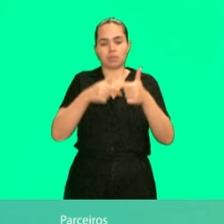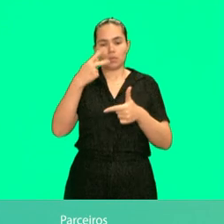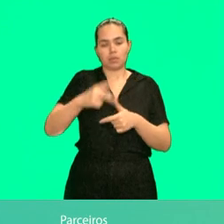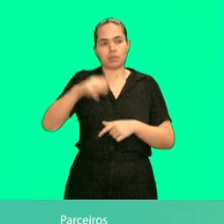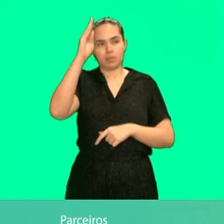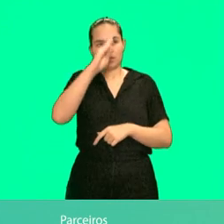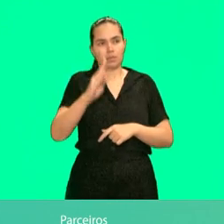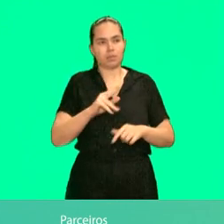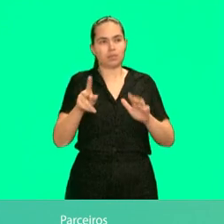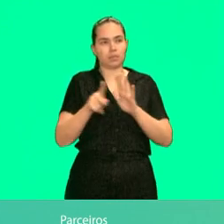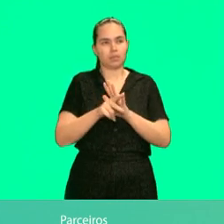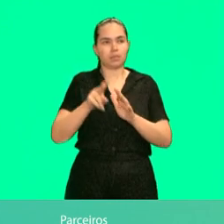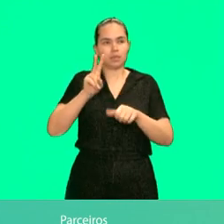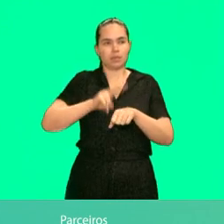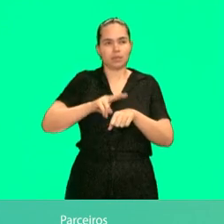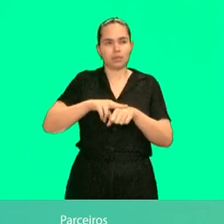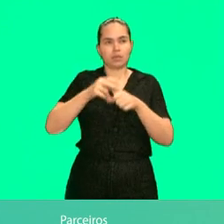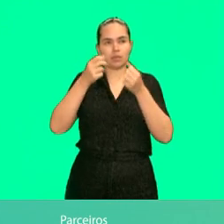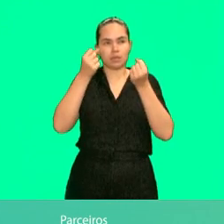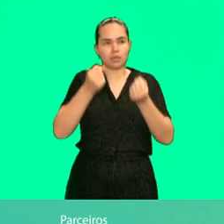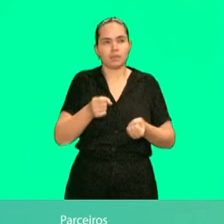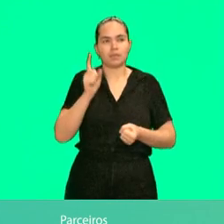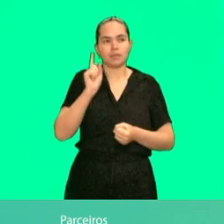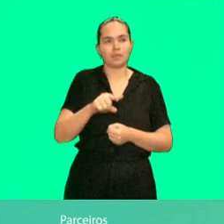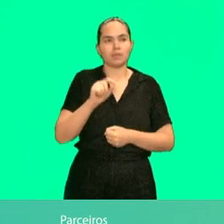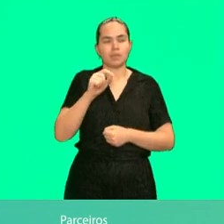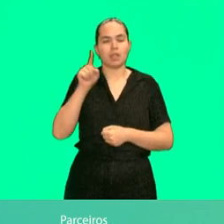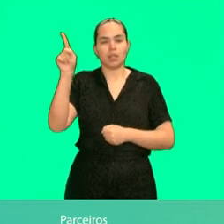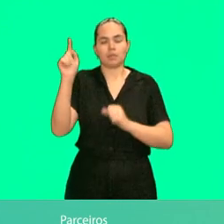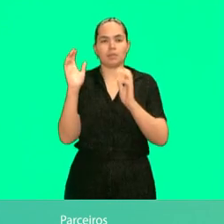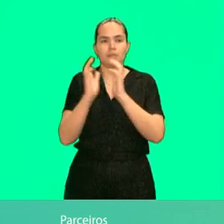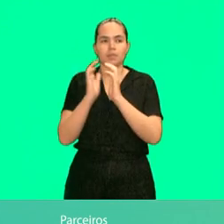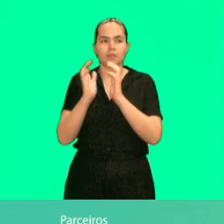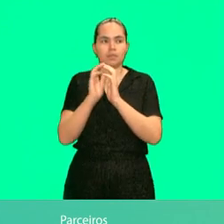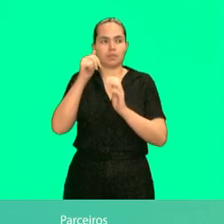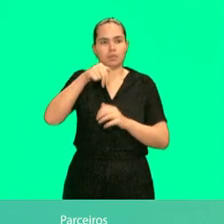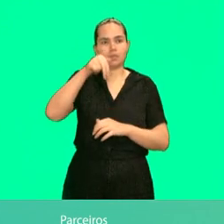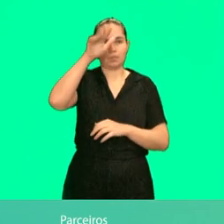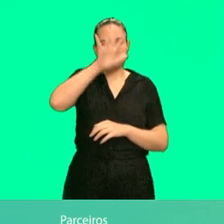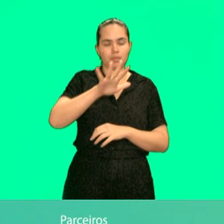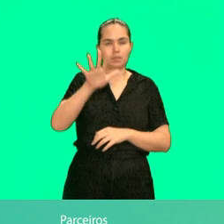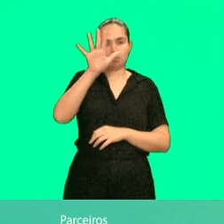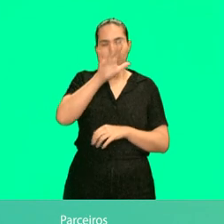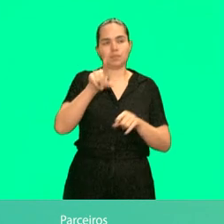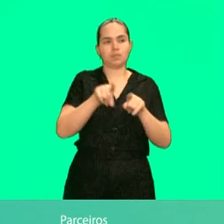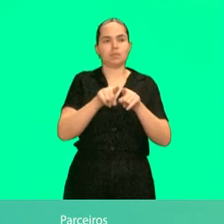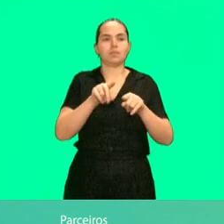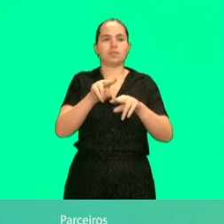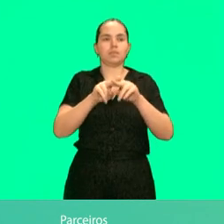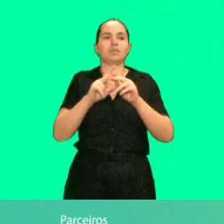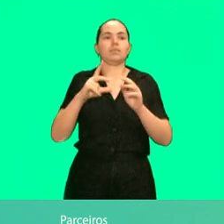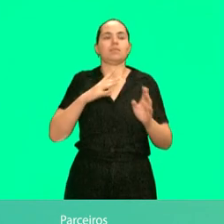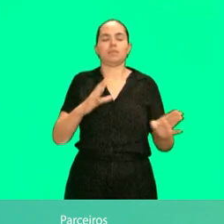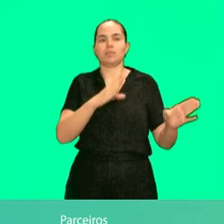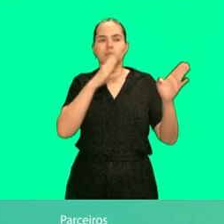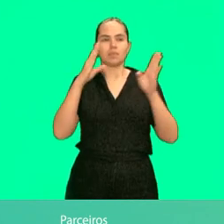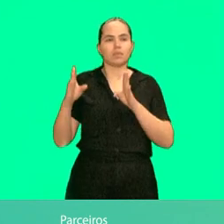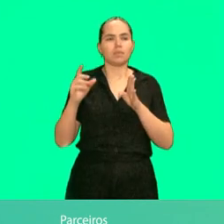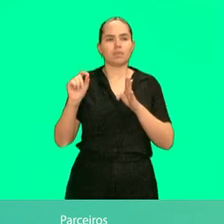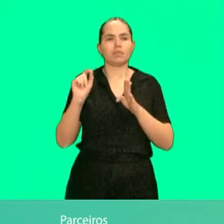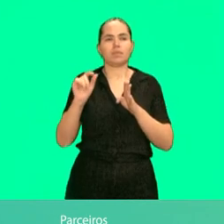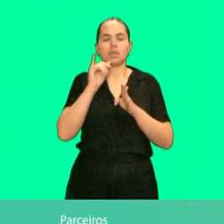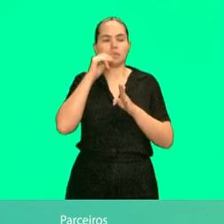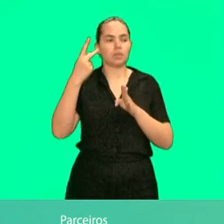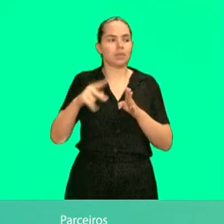world working with plain glass. One of them is in Pernambuco, in the state of Pernambuco. So on one hand,